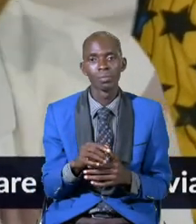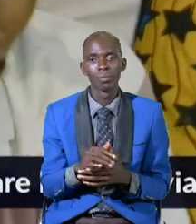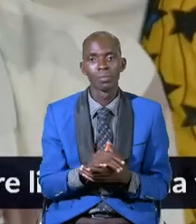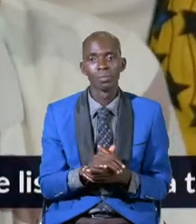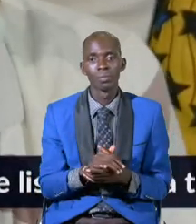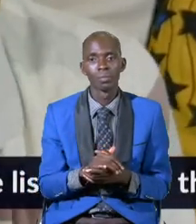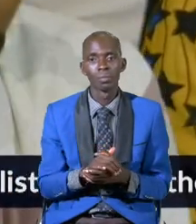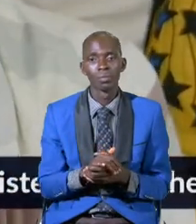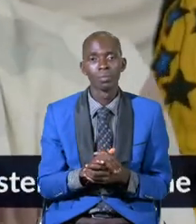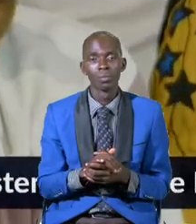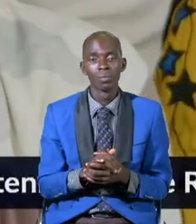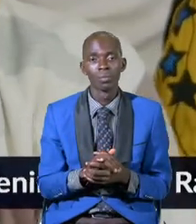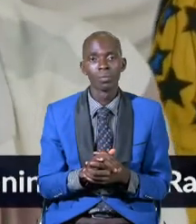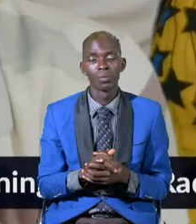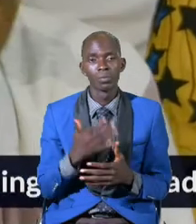on those who are standing.